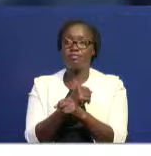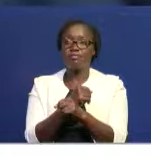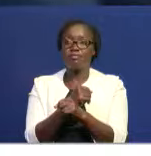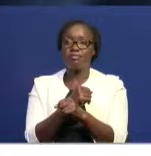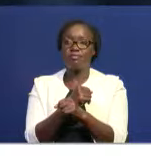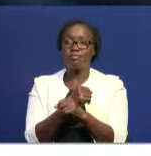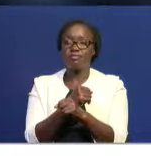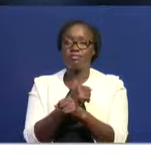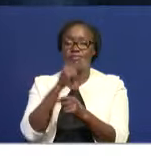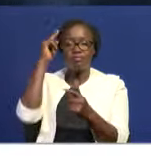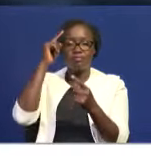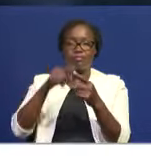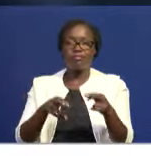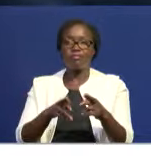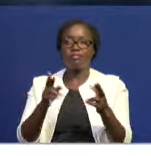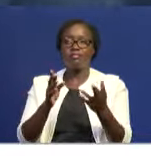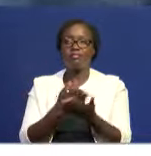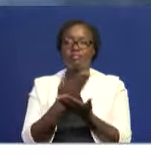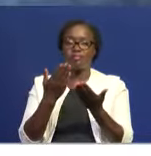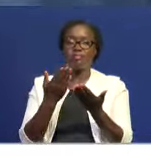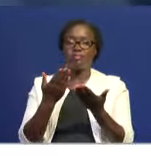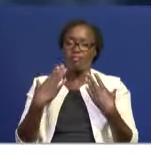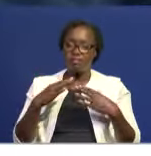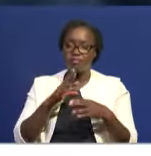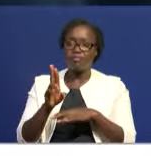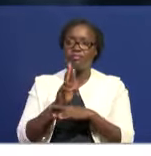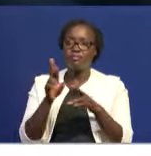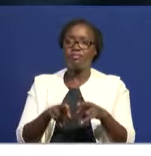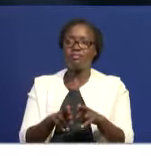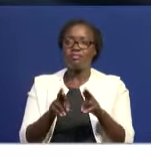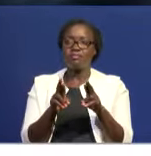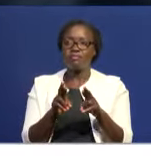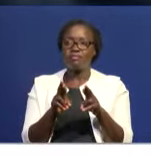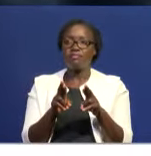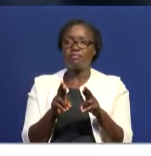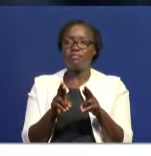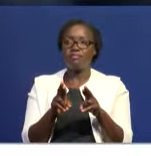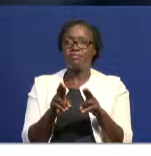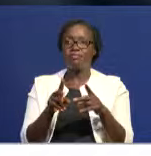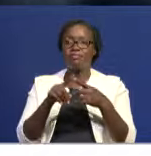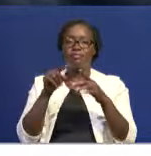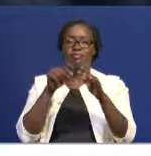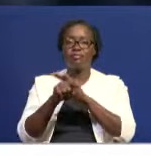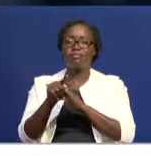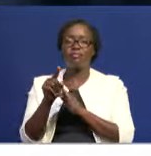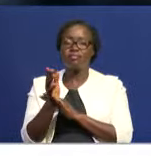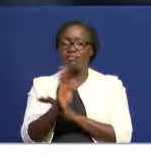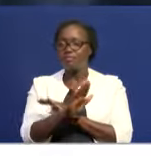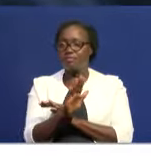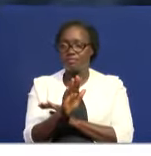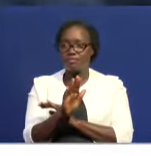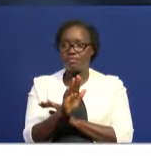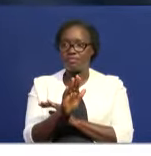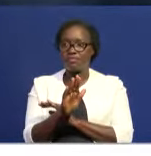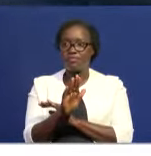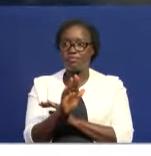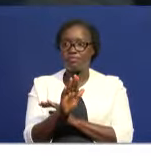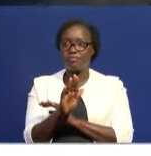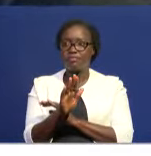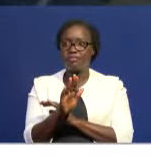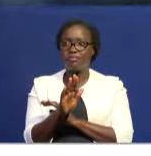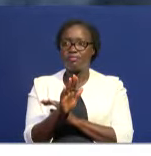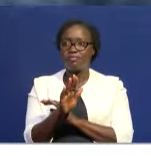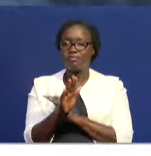major roads, and some of the civilians who are using this particular road to make their way. But as I told you, right now,